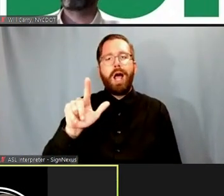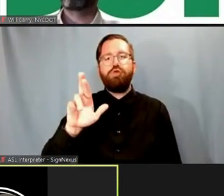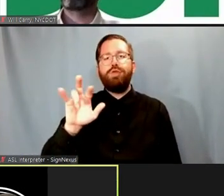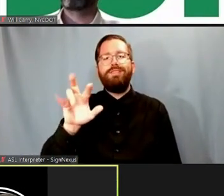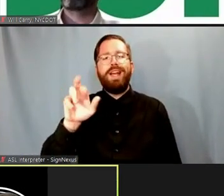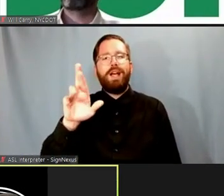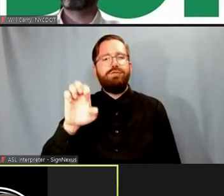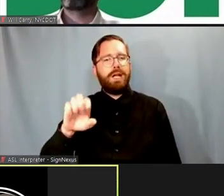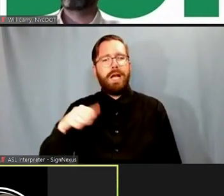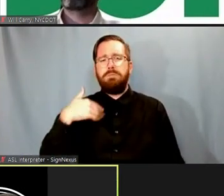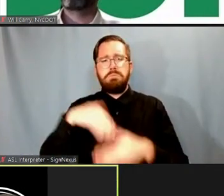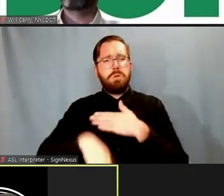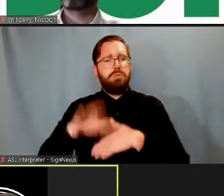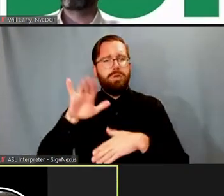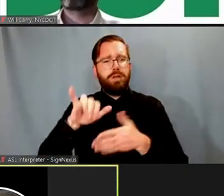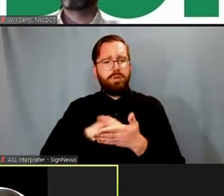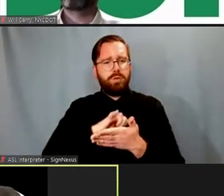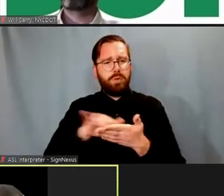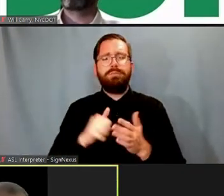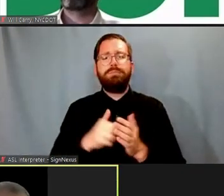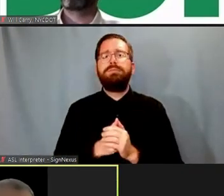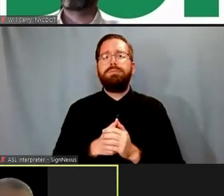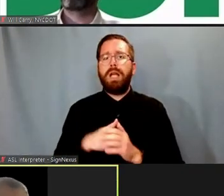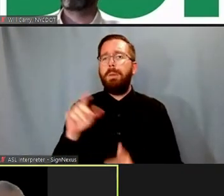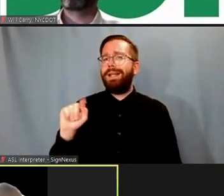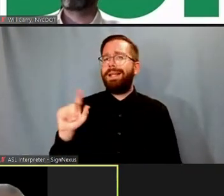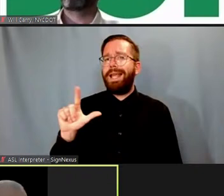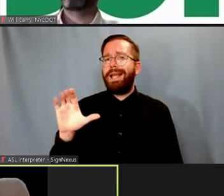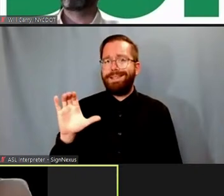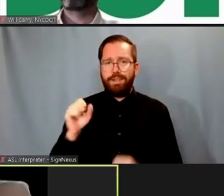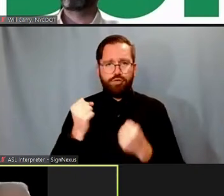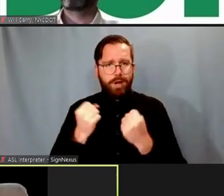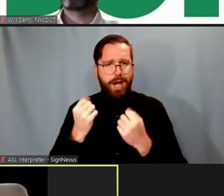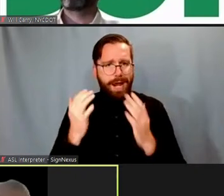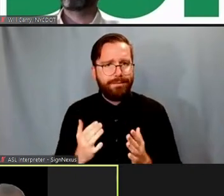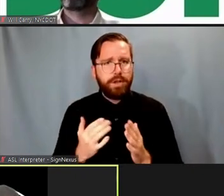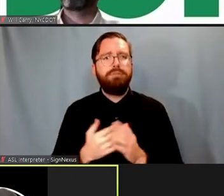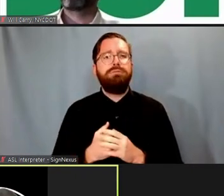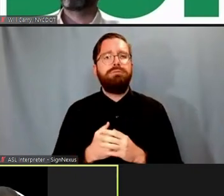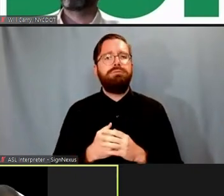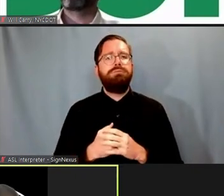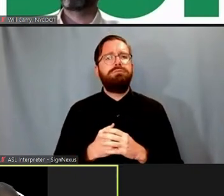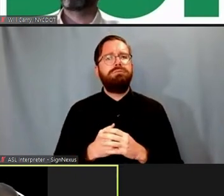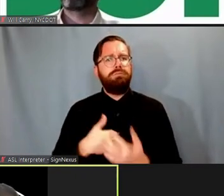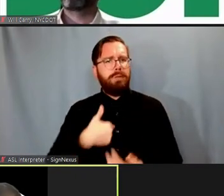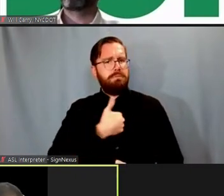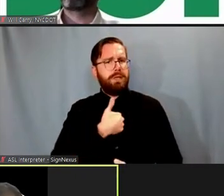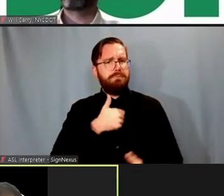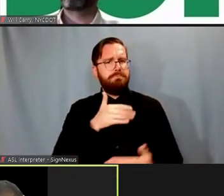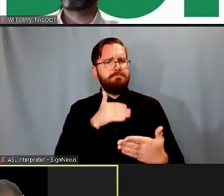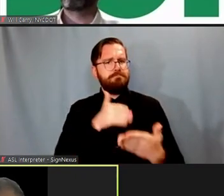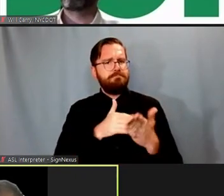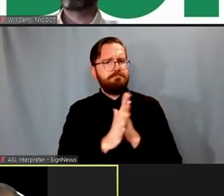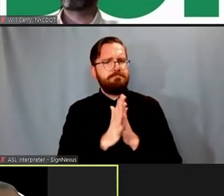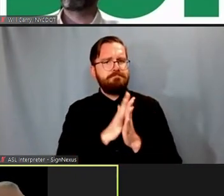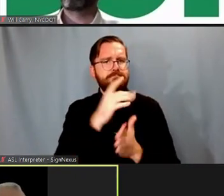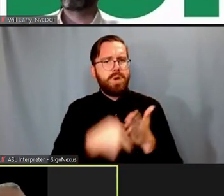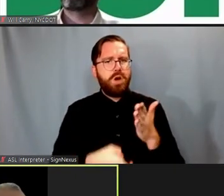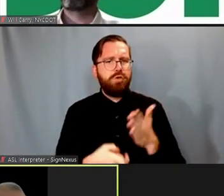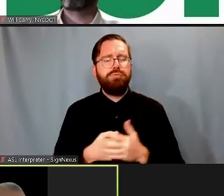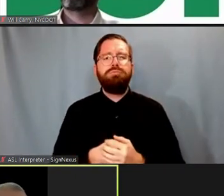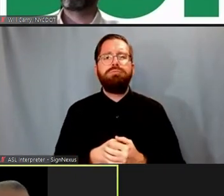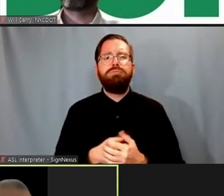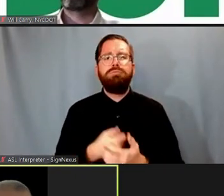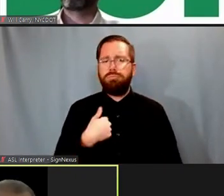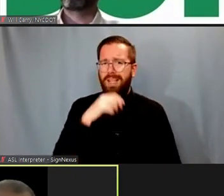i'm a new york city uh tlc driver and i oppose the congestion pricing uh i'm 52